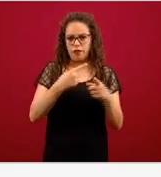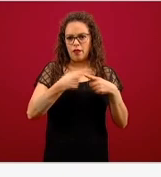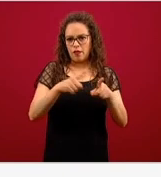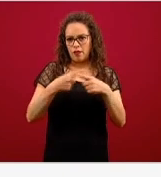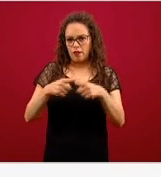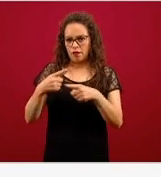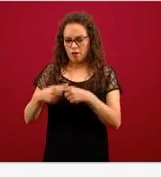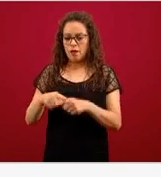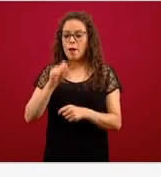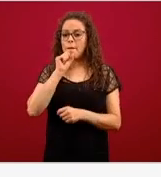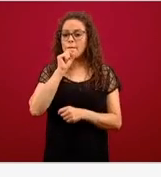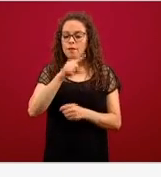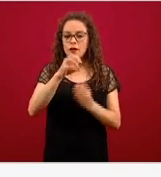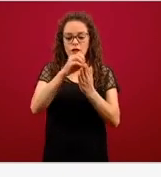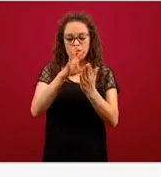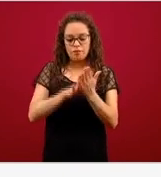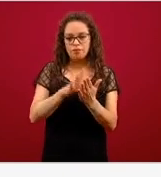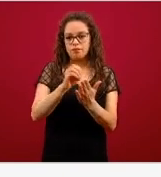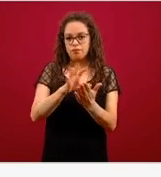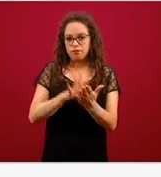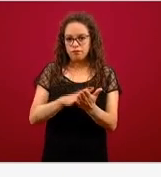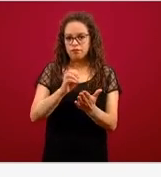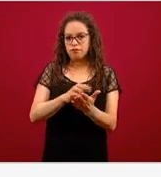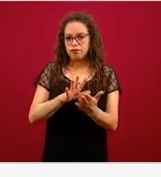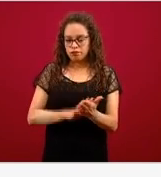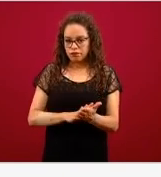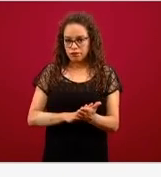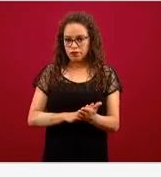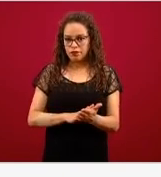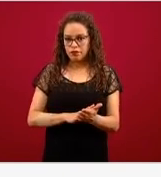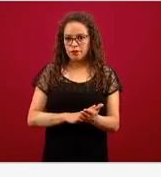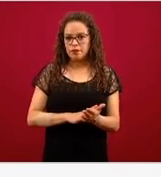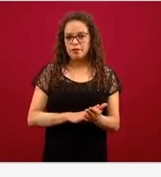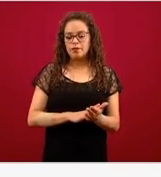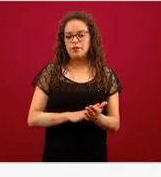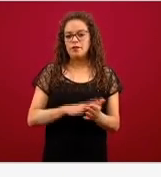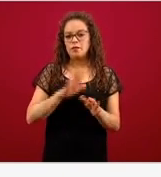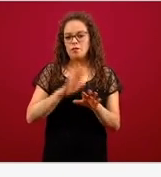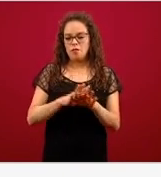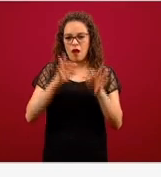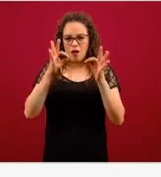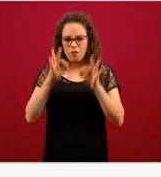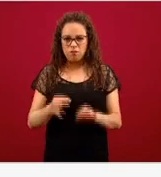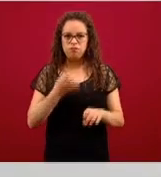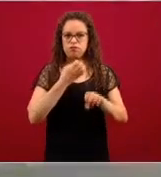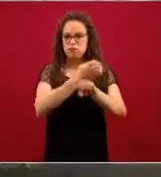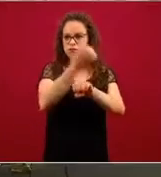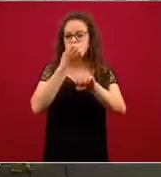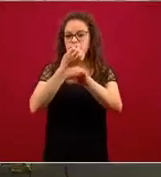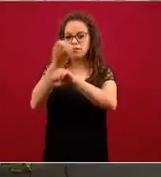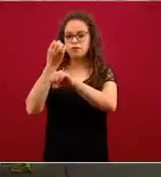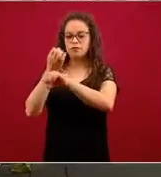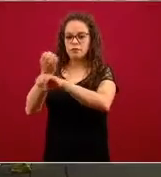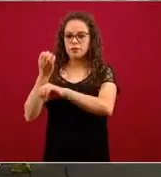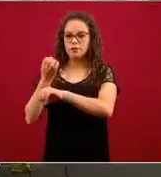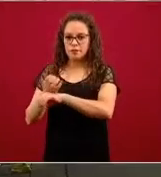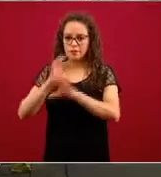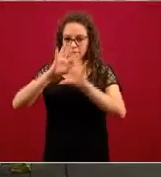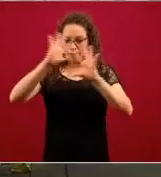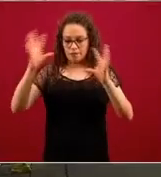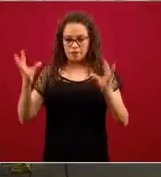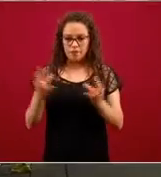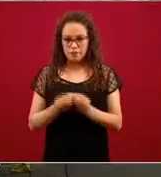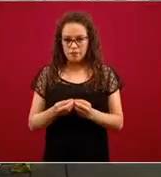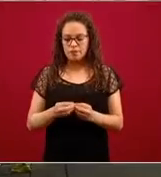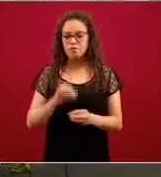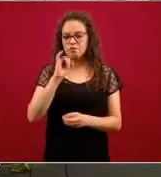created using different data sources by the experts of CONACYT, but it also matches what